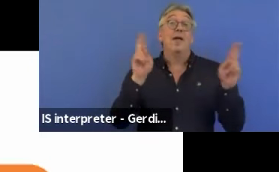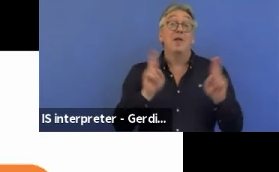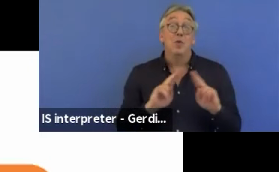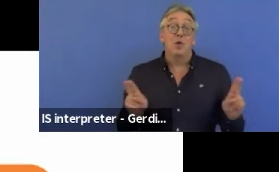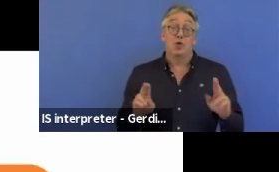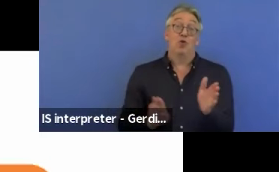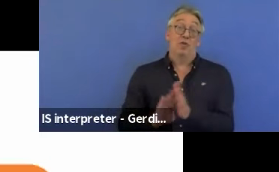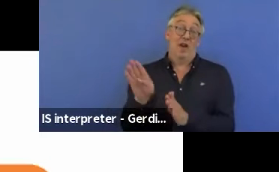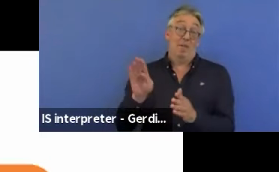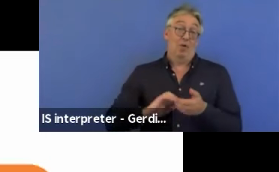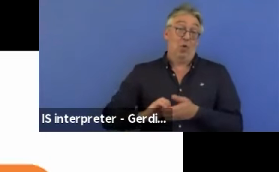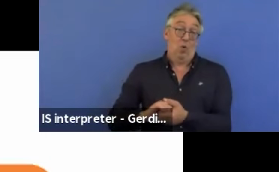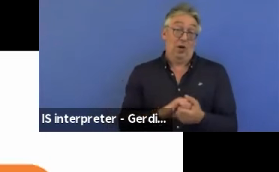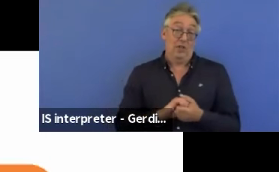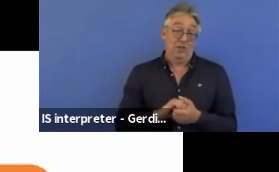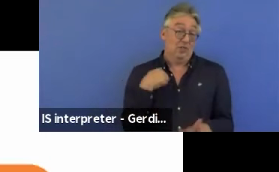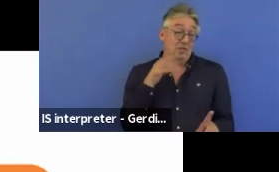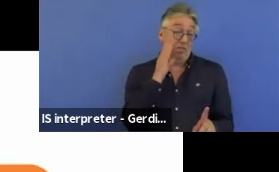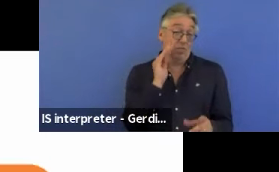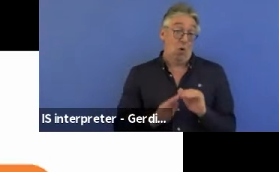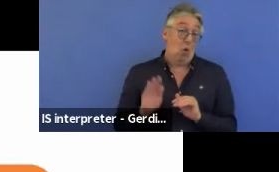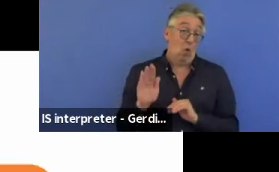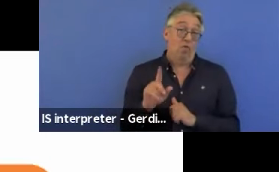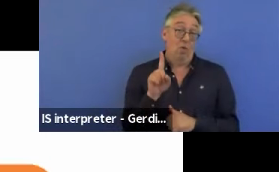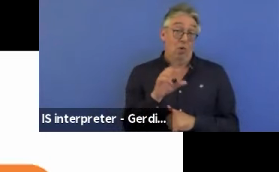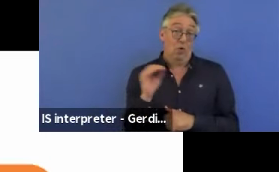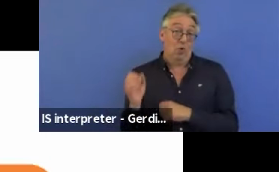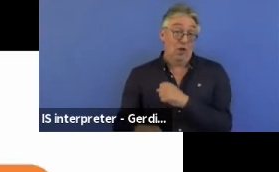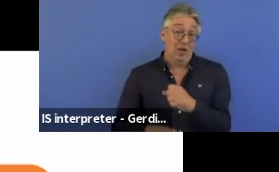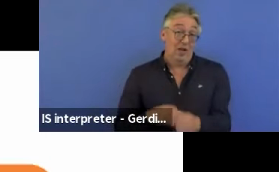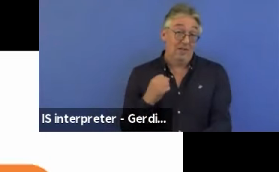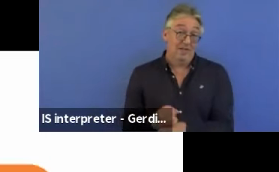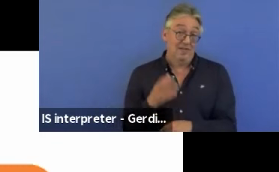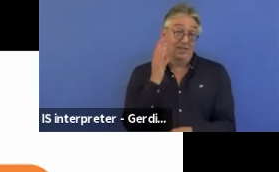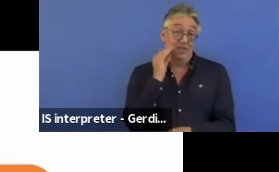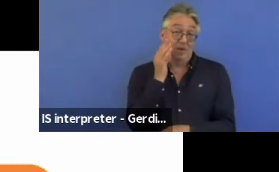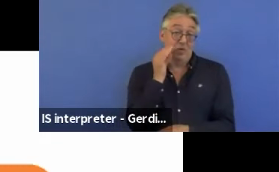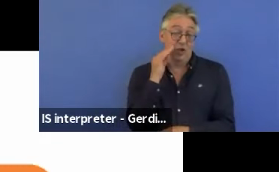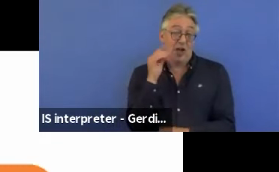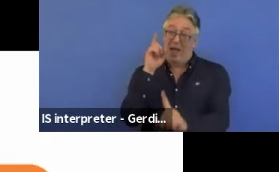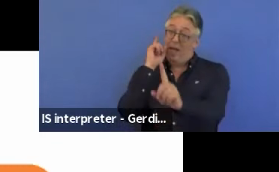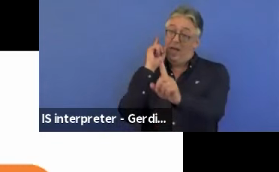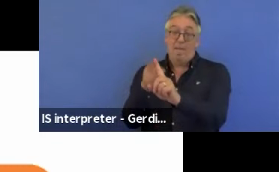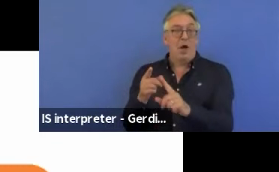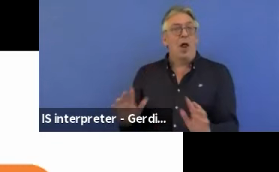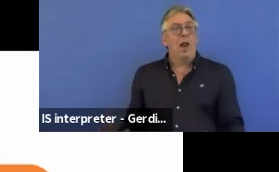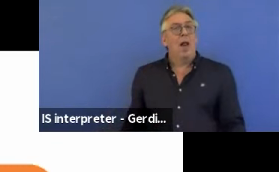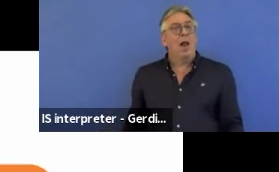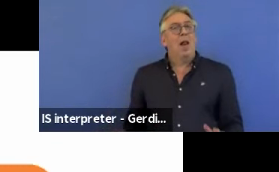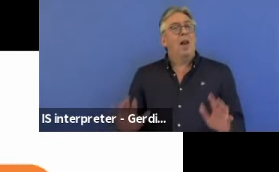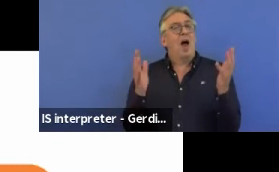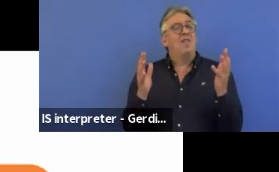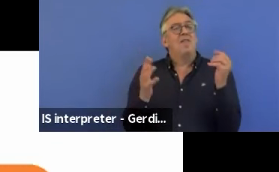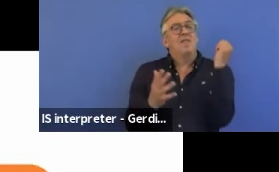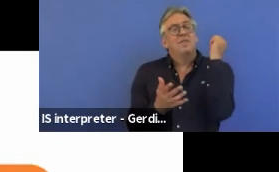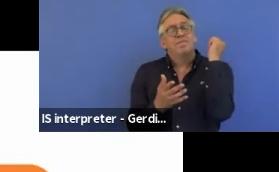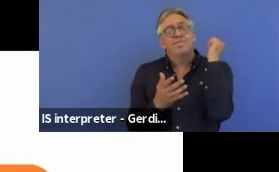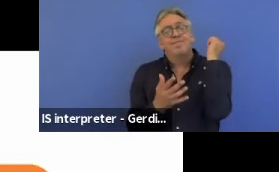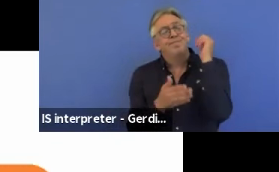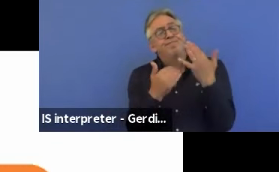with over 100 years experience committed to improving the quality of life of persons with disabilities in the poorest countries of the